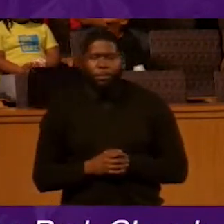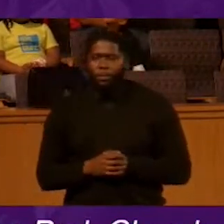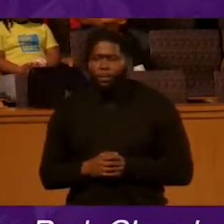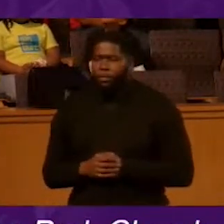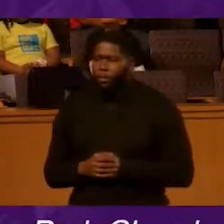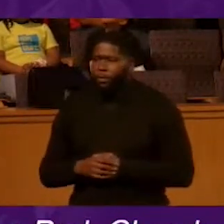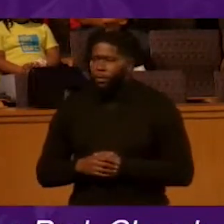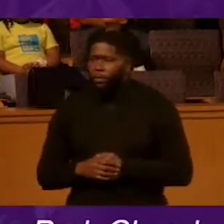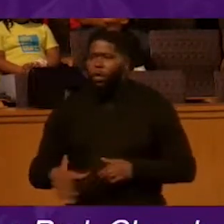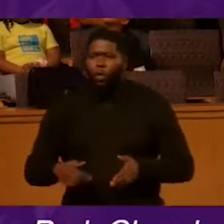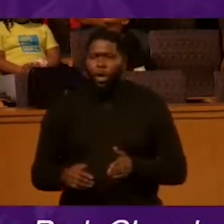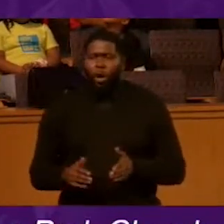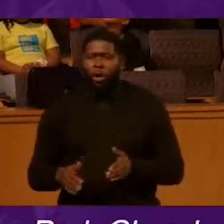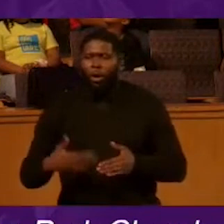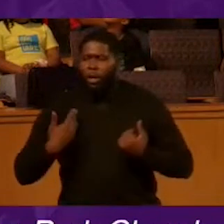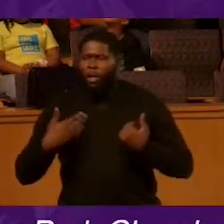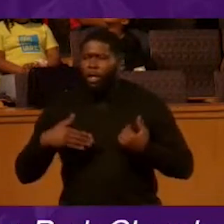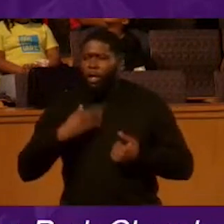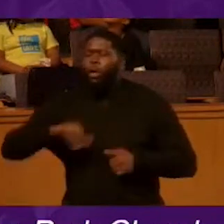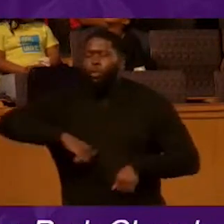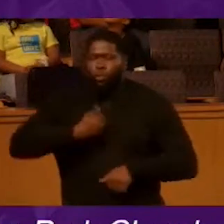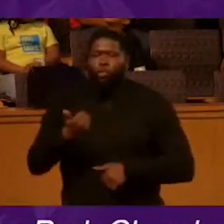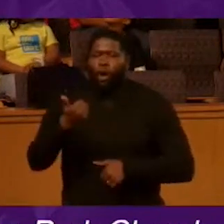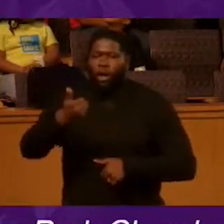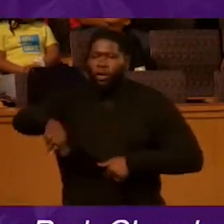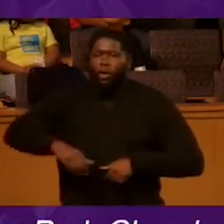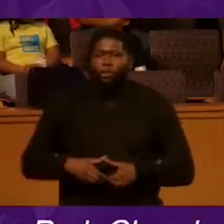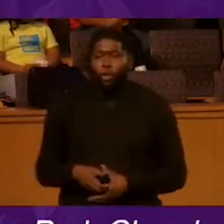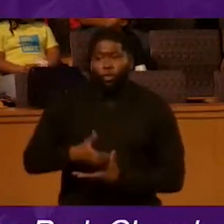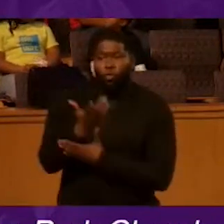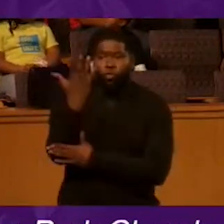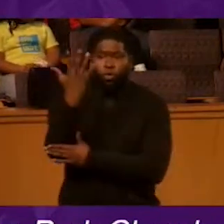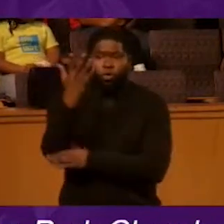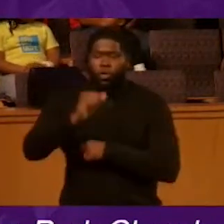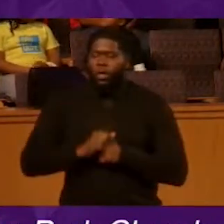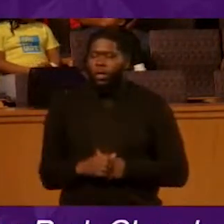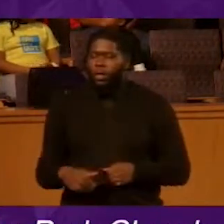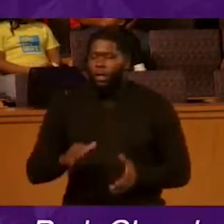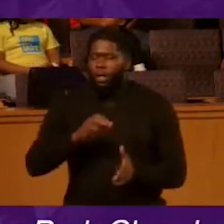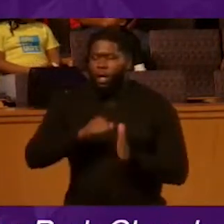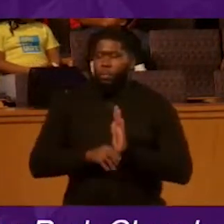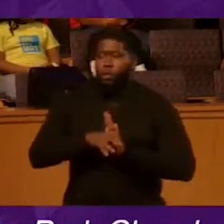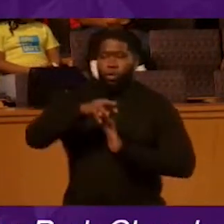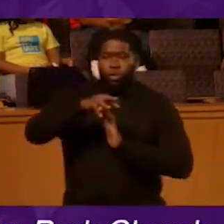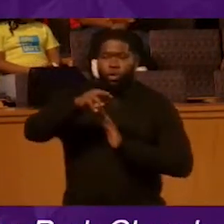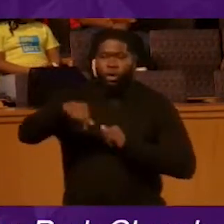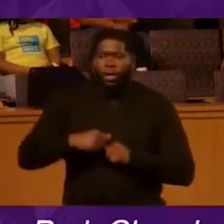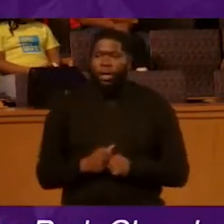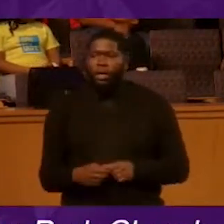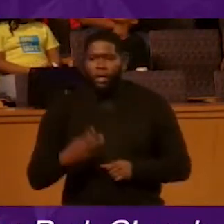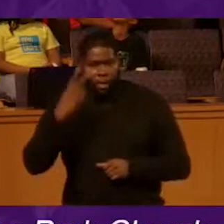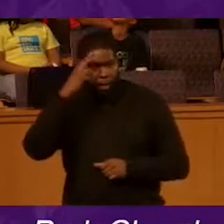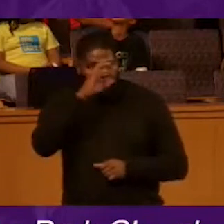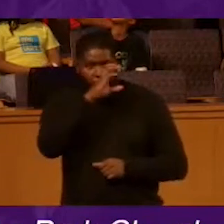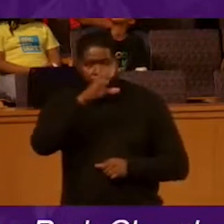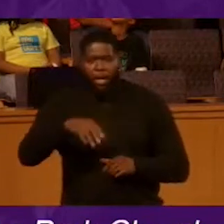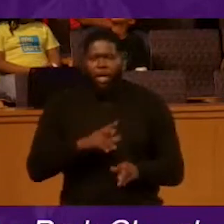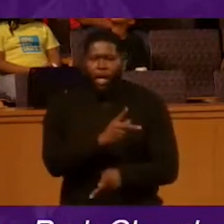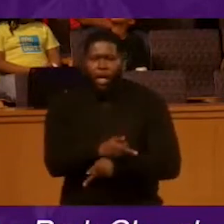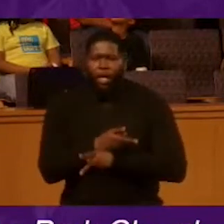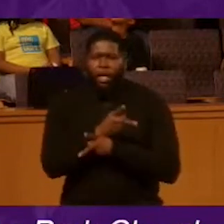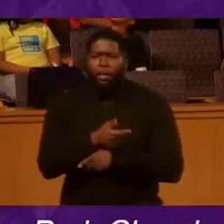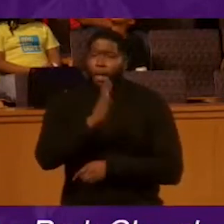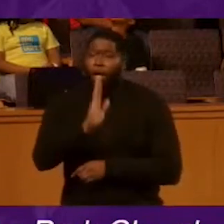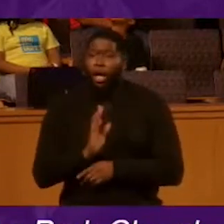We are so proud of their growth and maturity as they continue to seek and keep God first. We